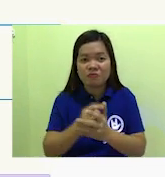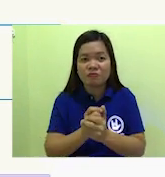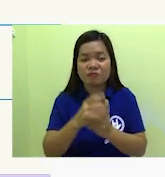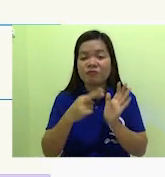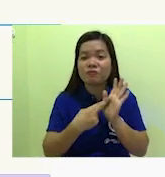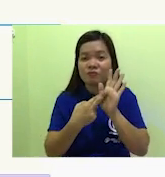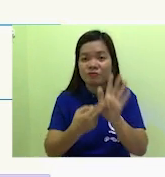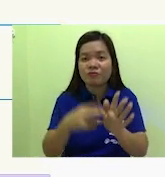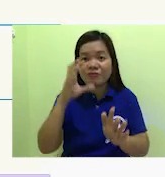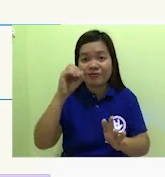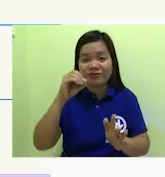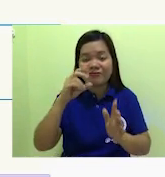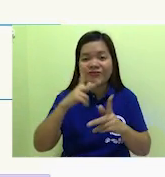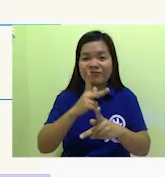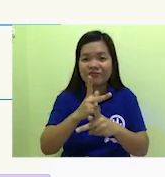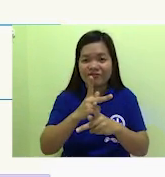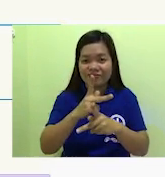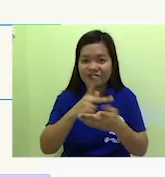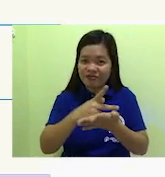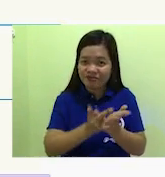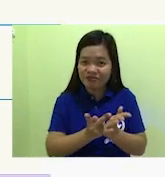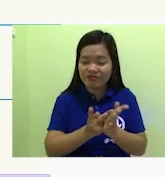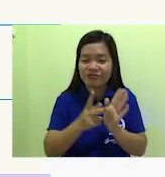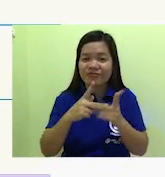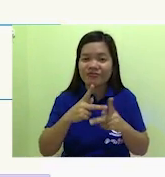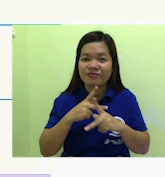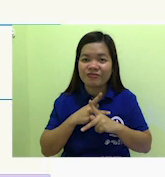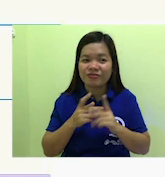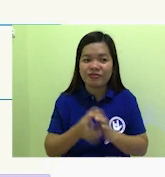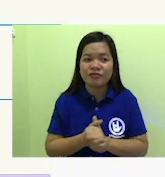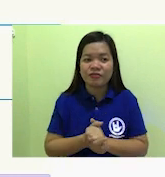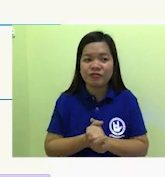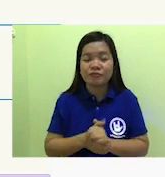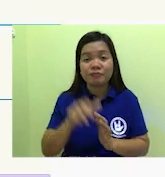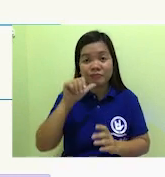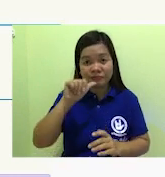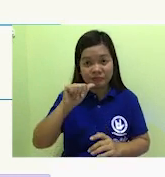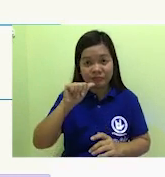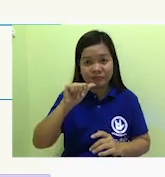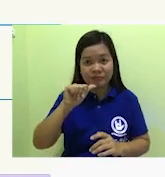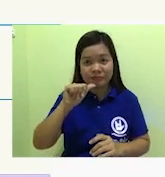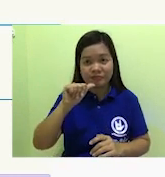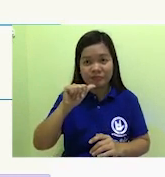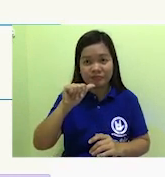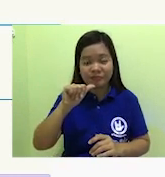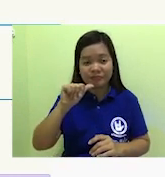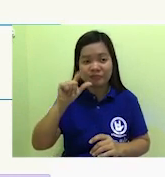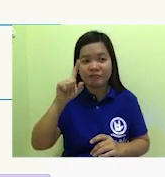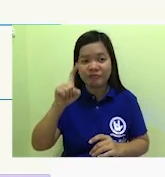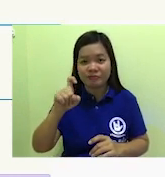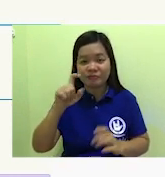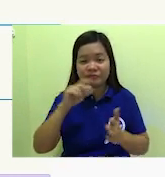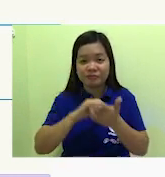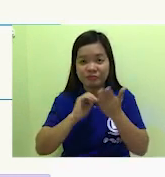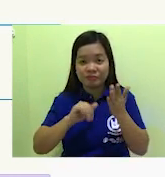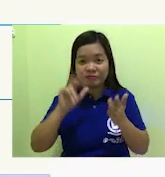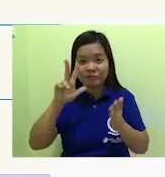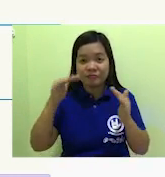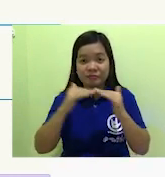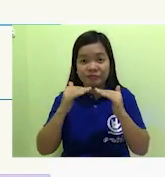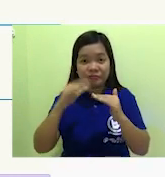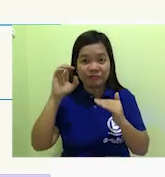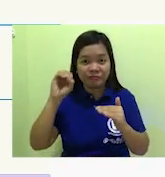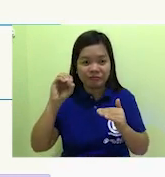Which of the following represents the zero product property? Letter A,